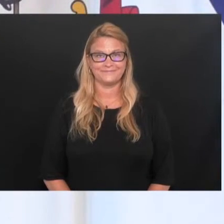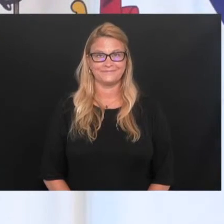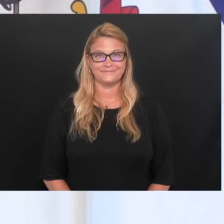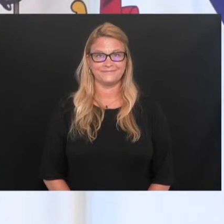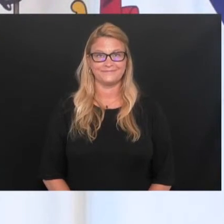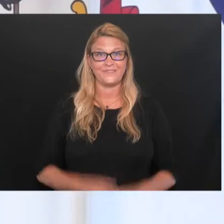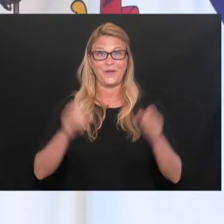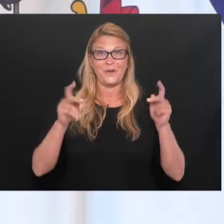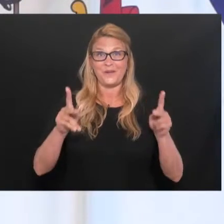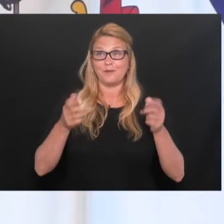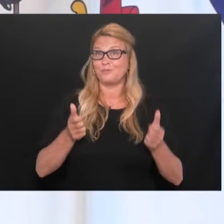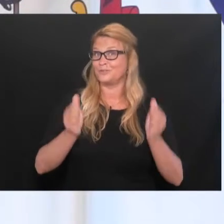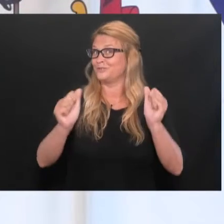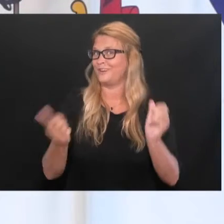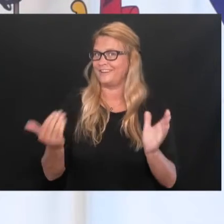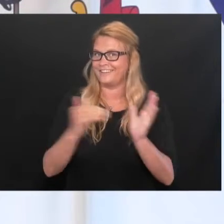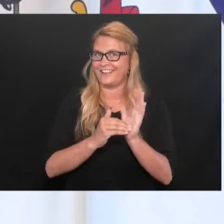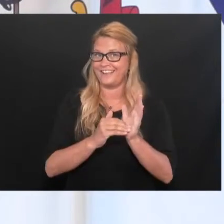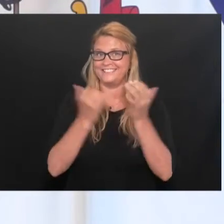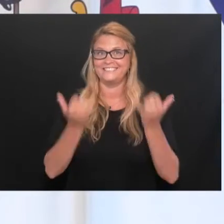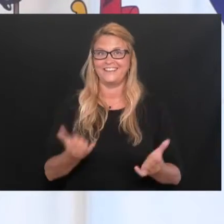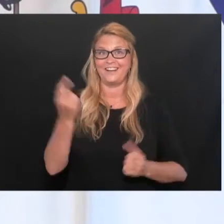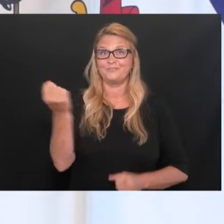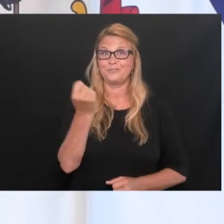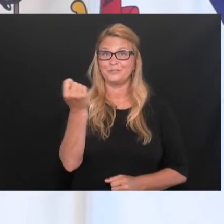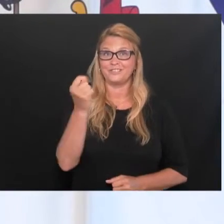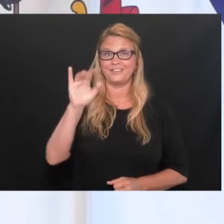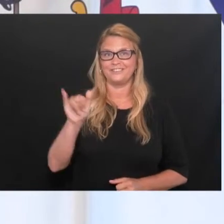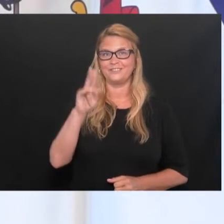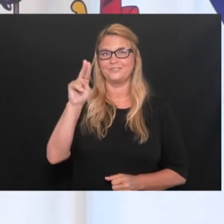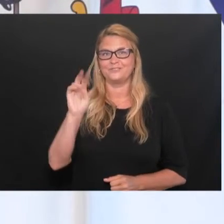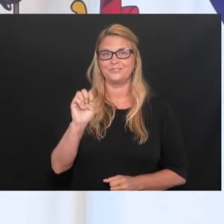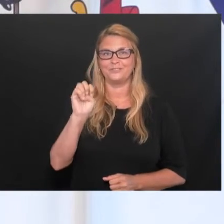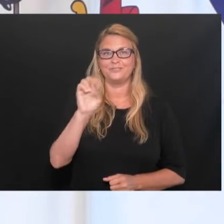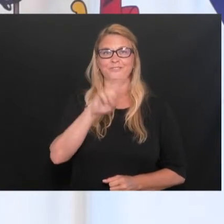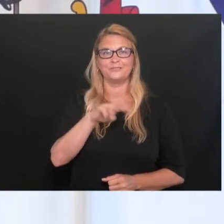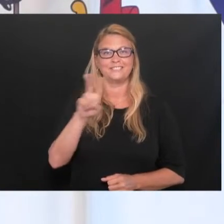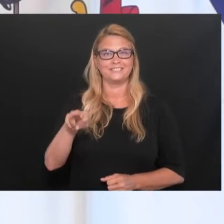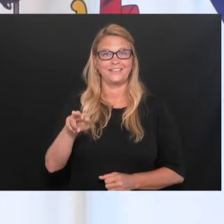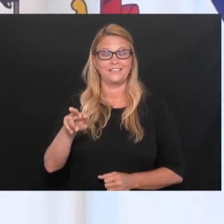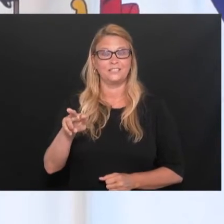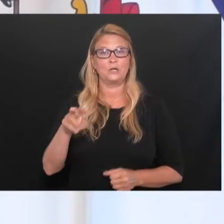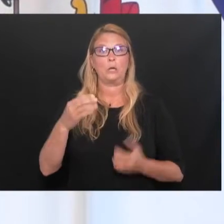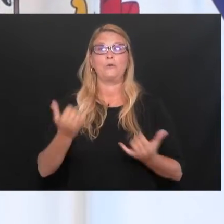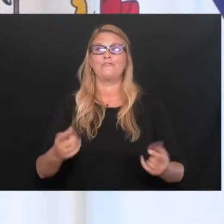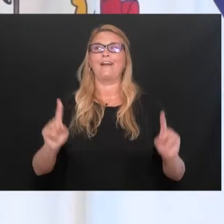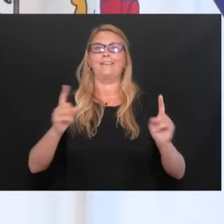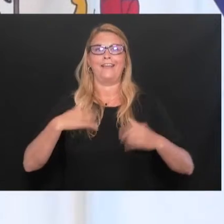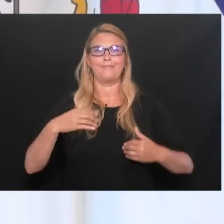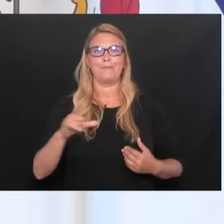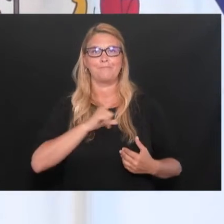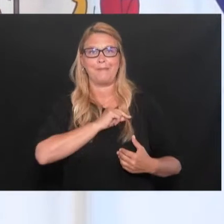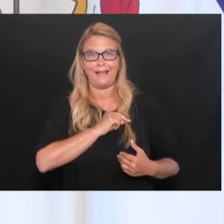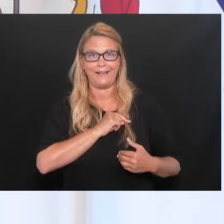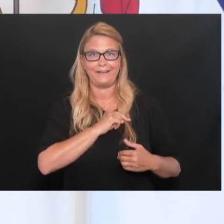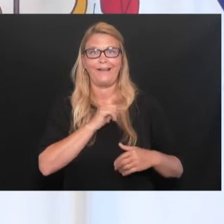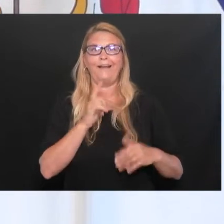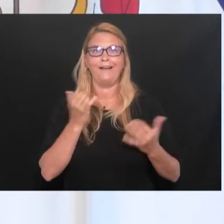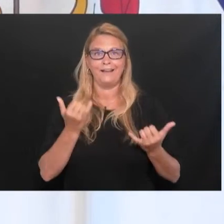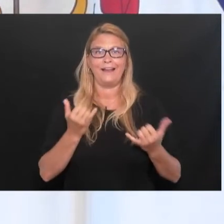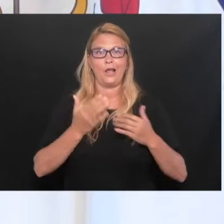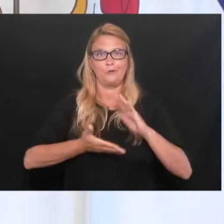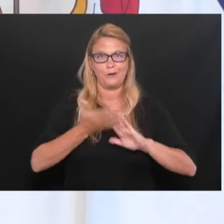Okay, let's try this again. It's Tuesday, June the 22nd and everything. We got the mic on now and the whole bit,